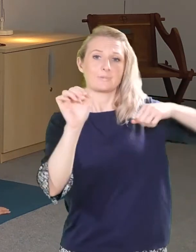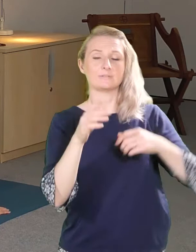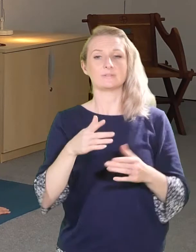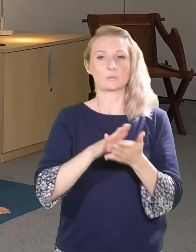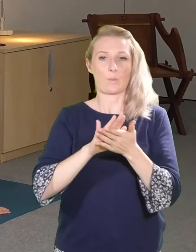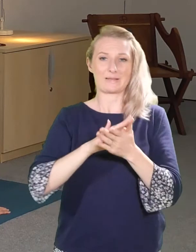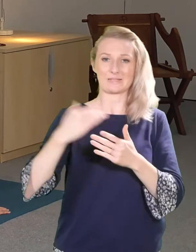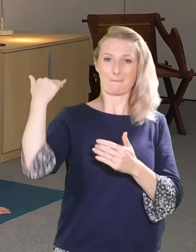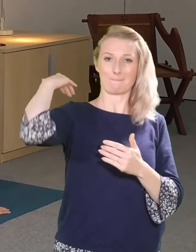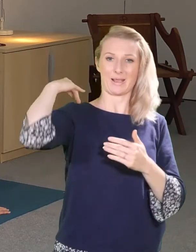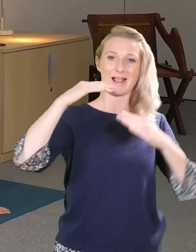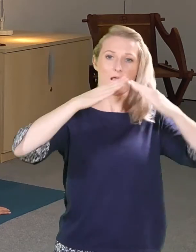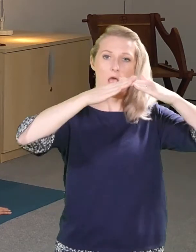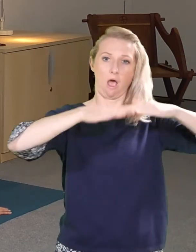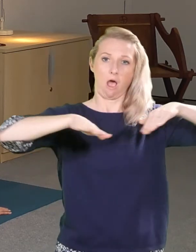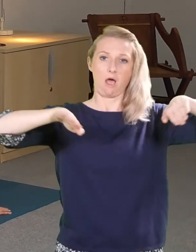the back here.